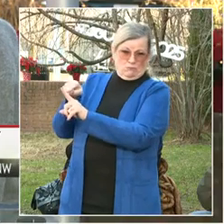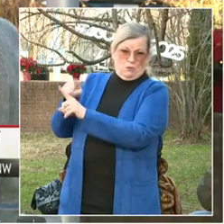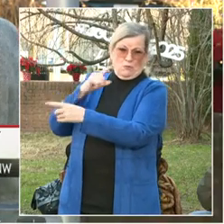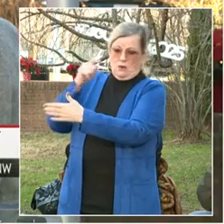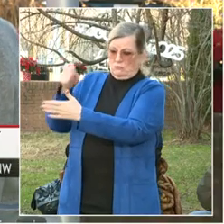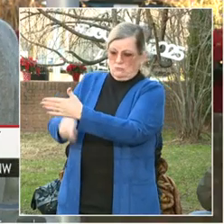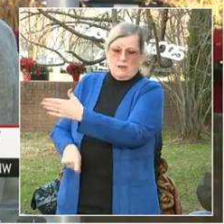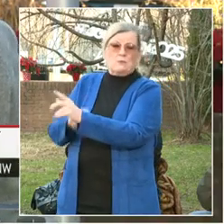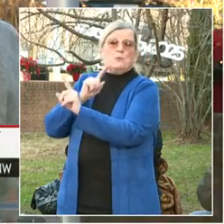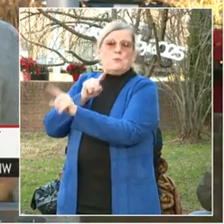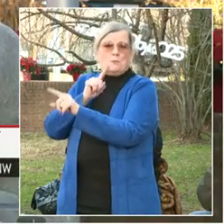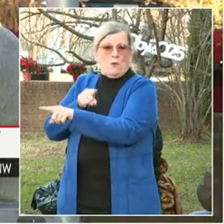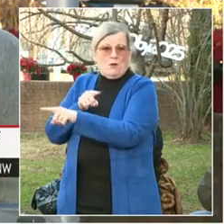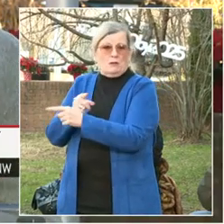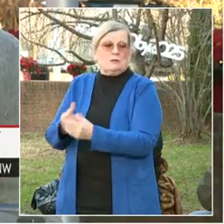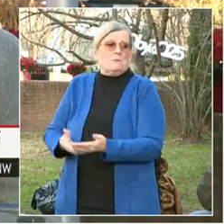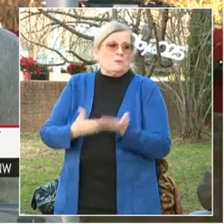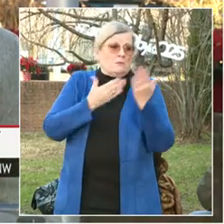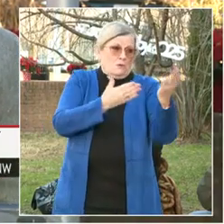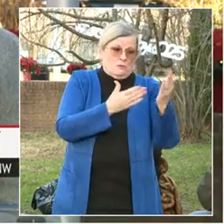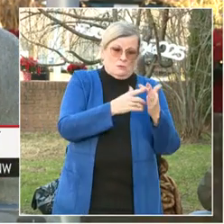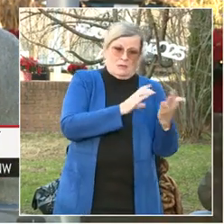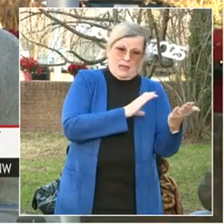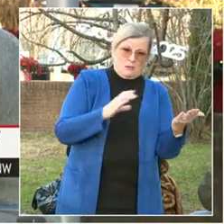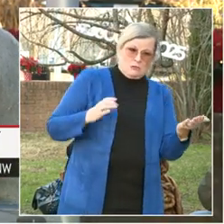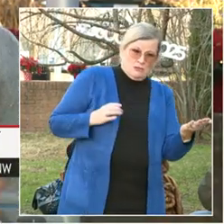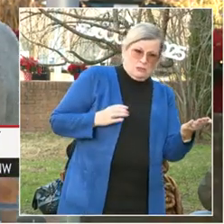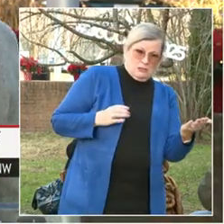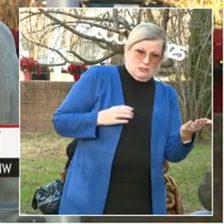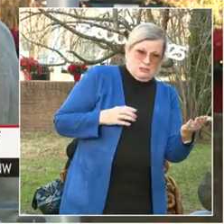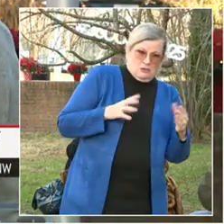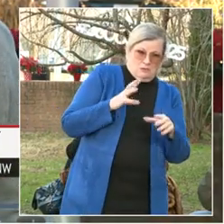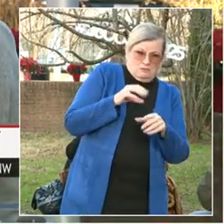council, they tell me, in the spring.